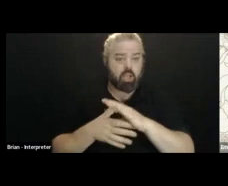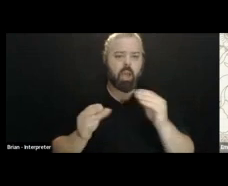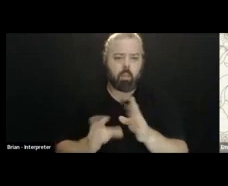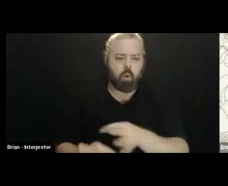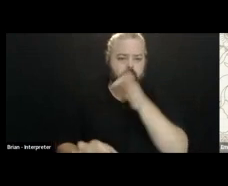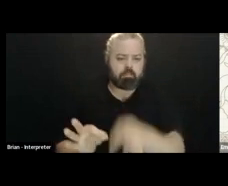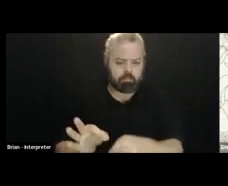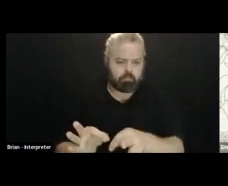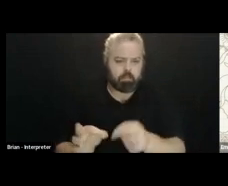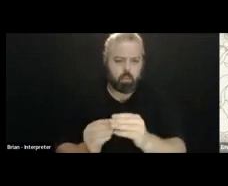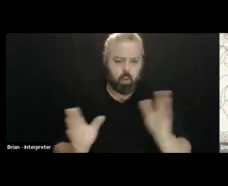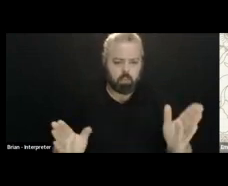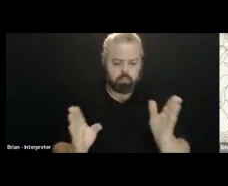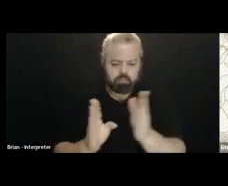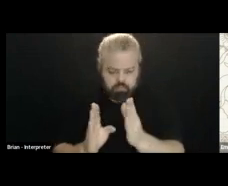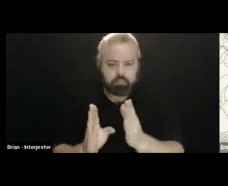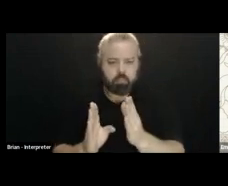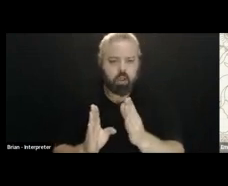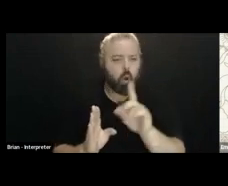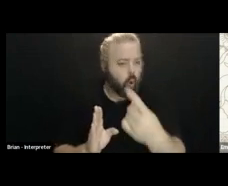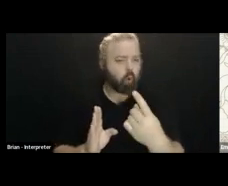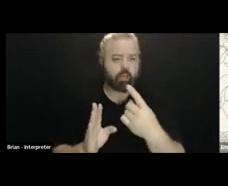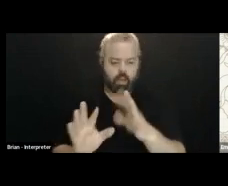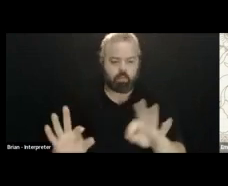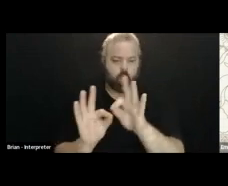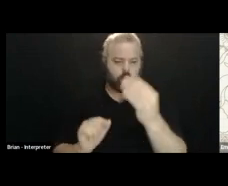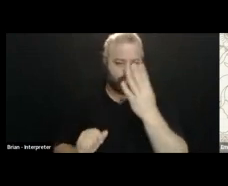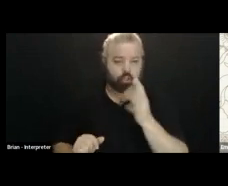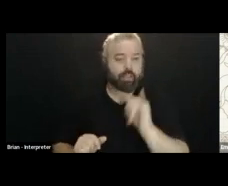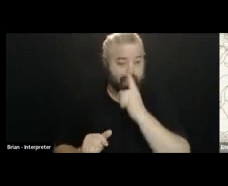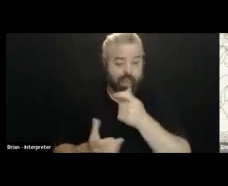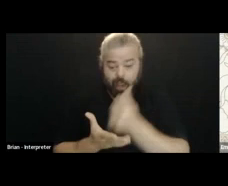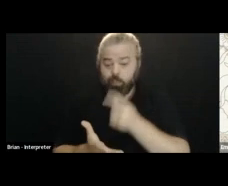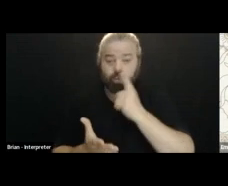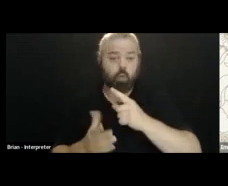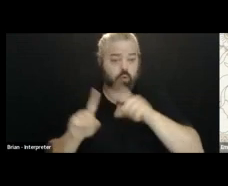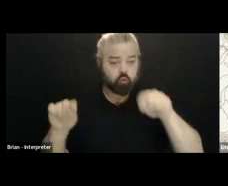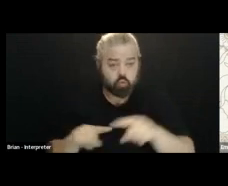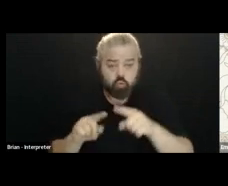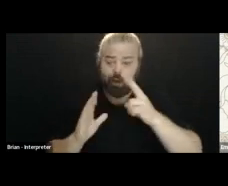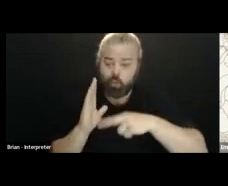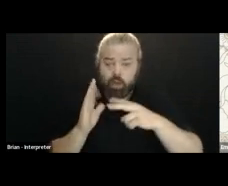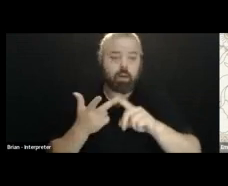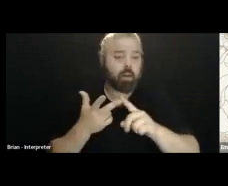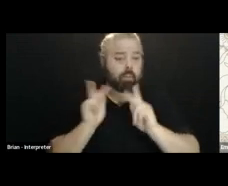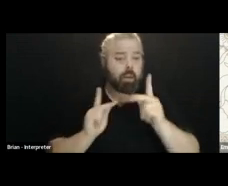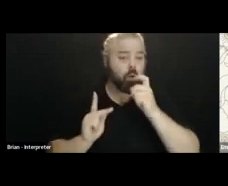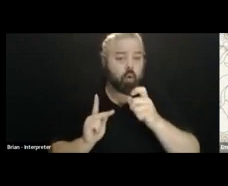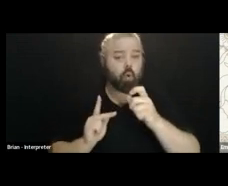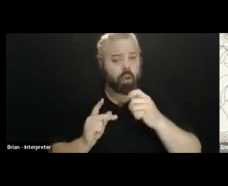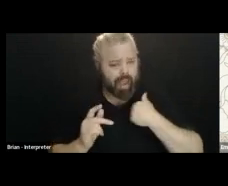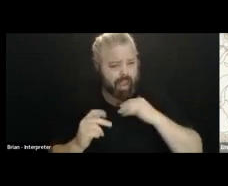out what's important. That's efficient for screen readers. That's efficient for those with reading challenges and for folks that just don't want to